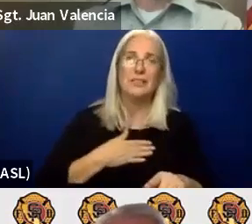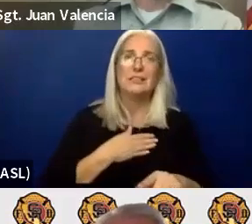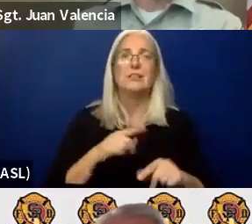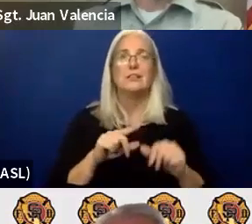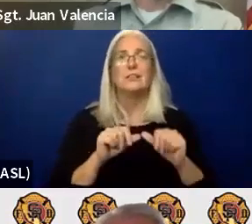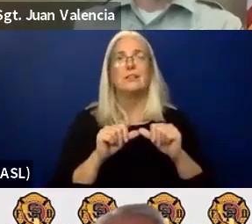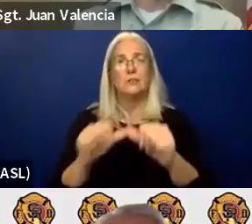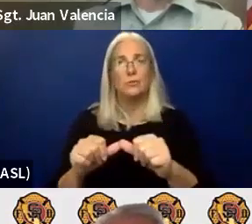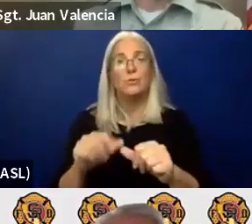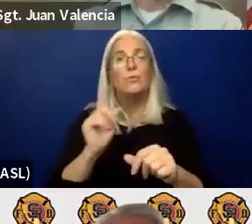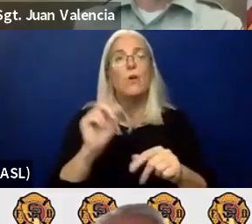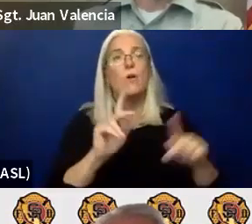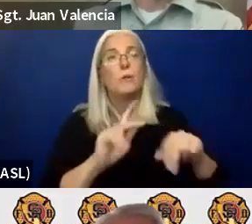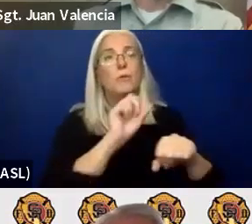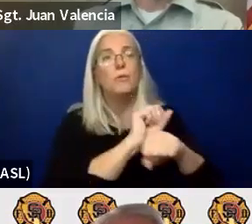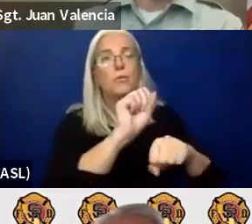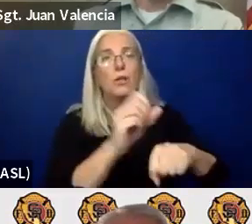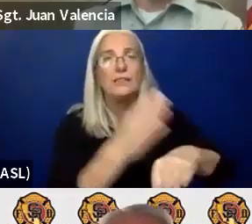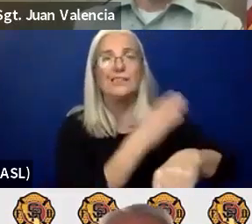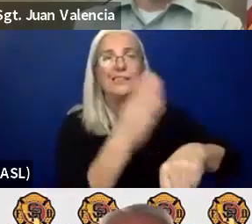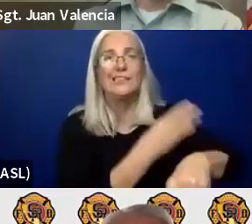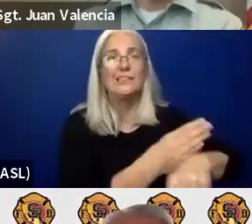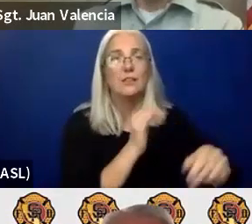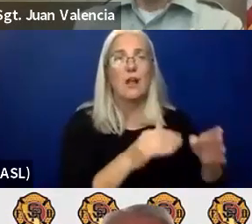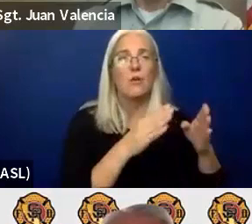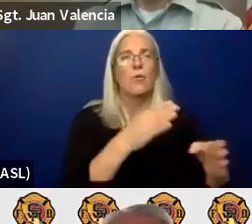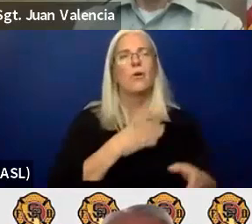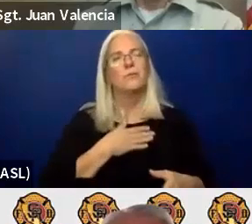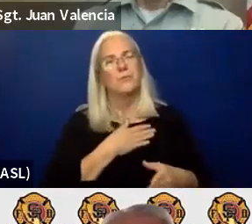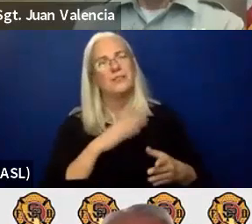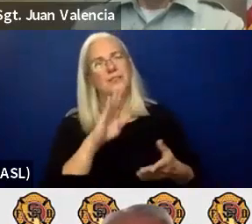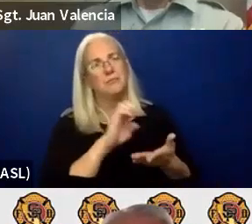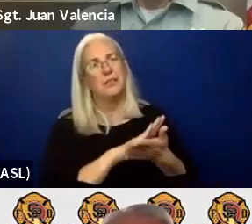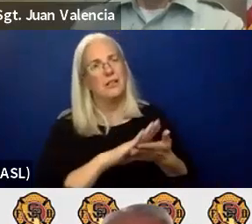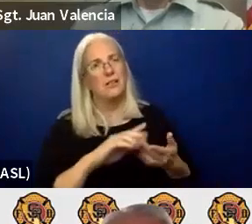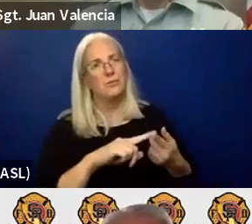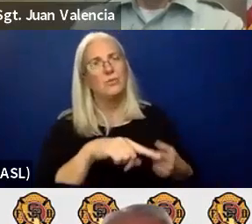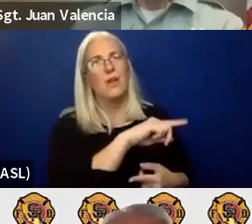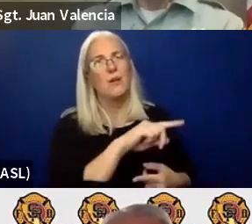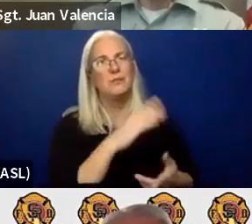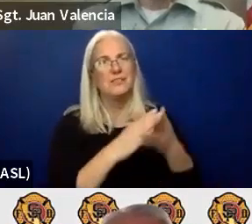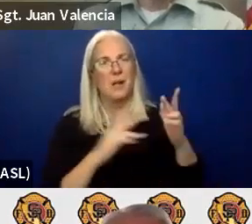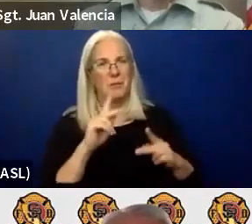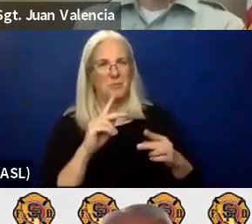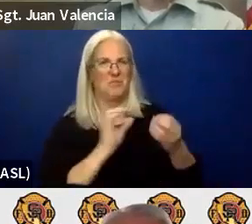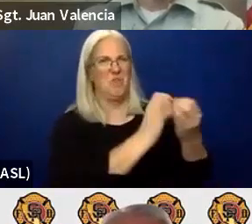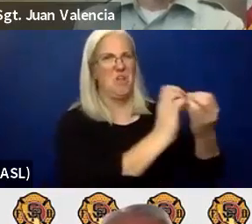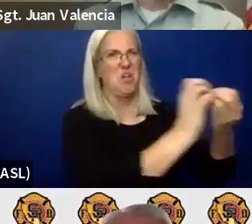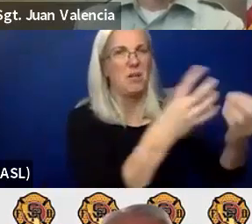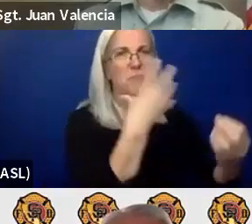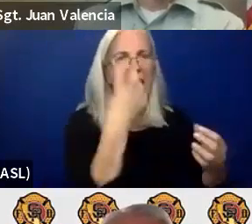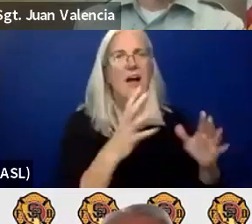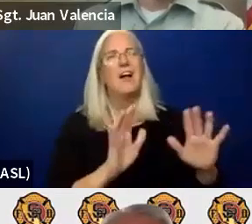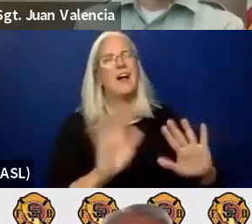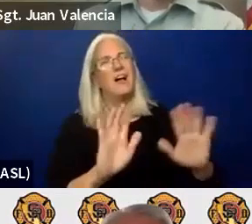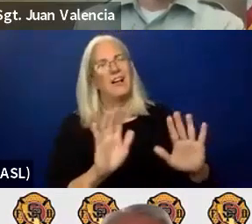areas. Unfortunately, we've heard some stories of some angry folks who are trying to get in to their residence,